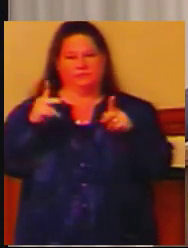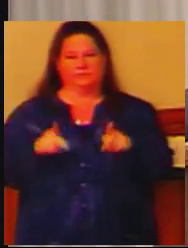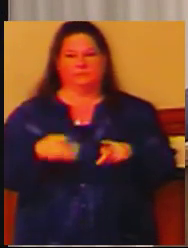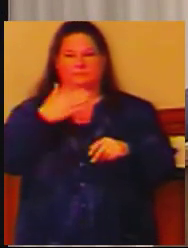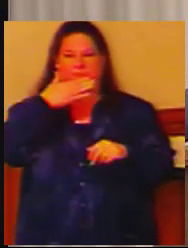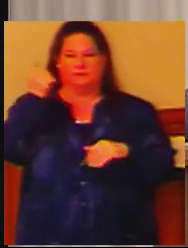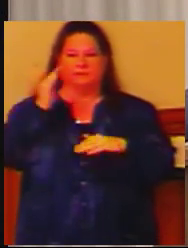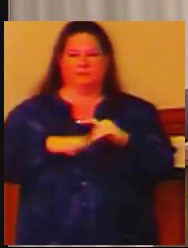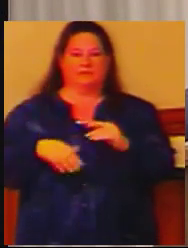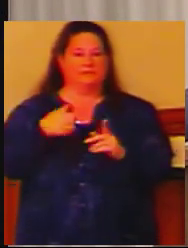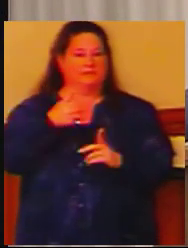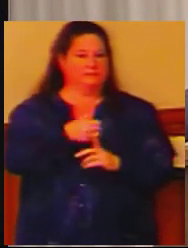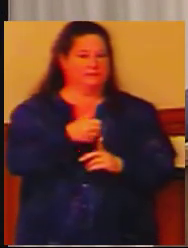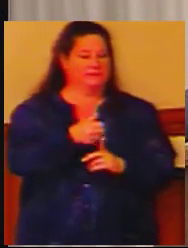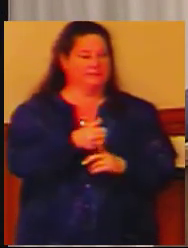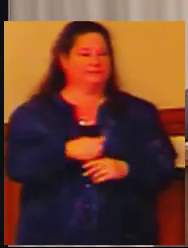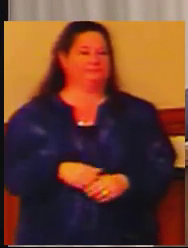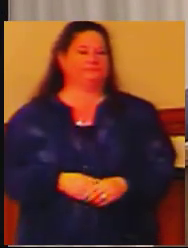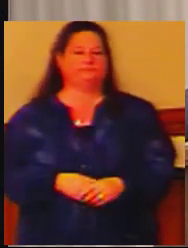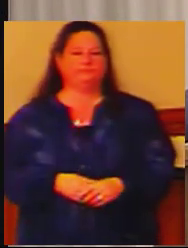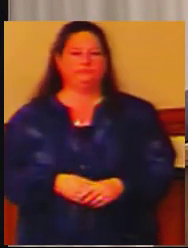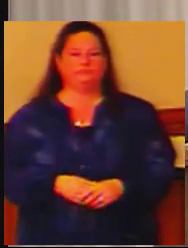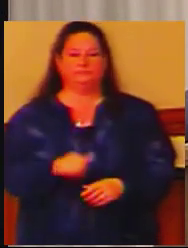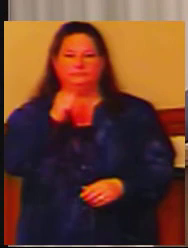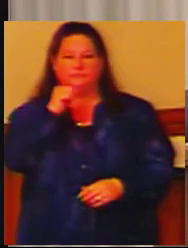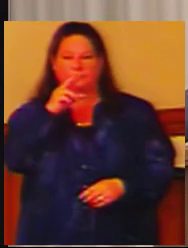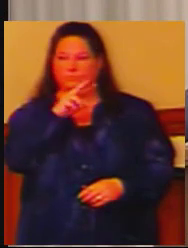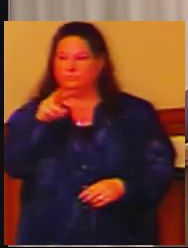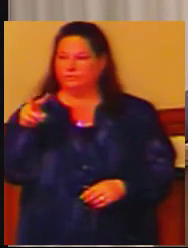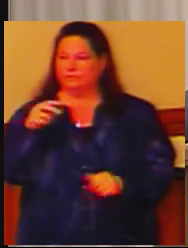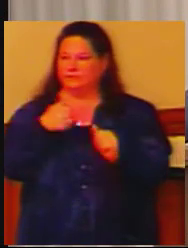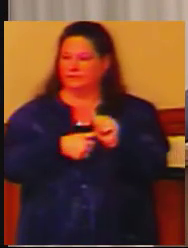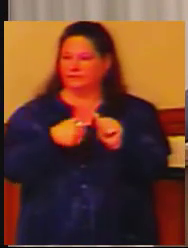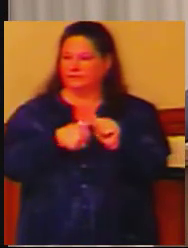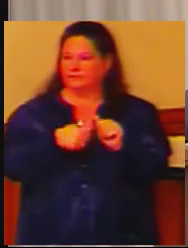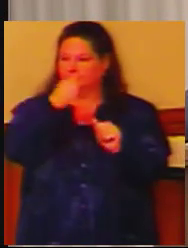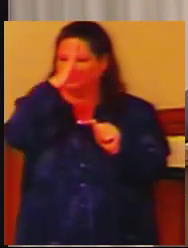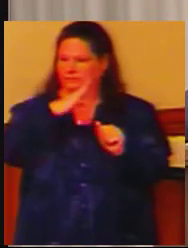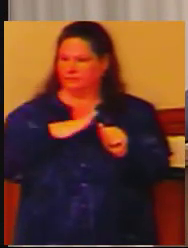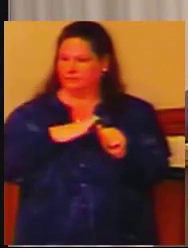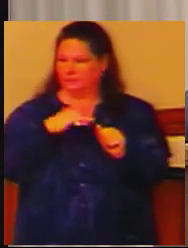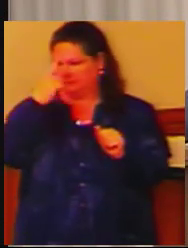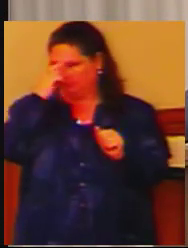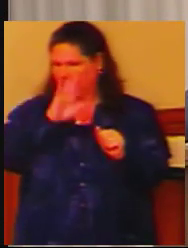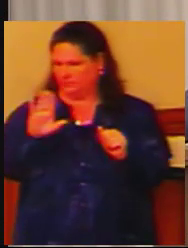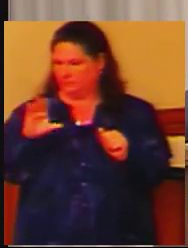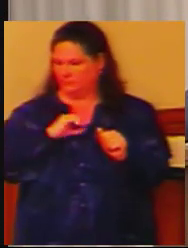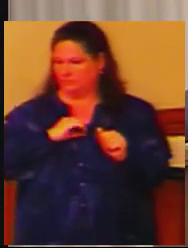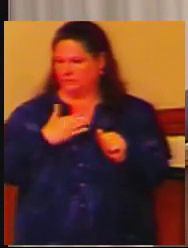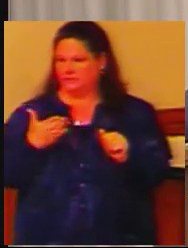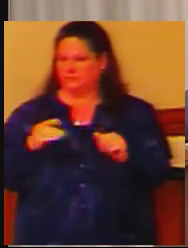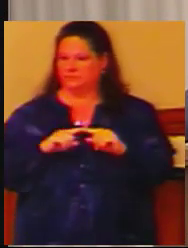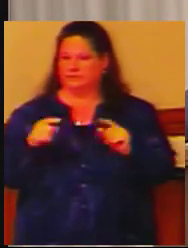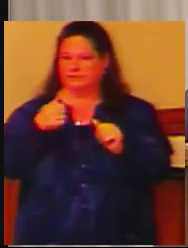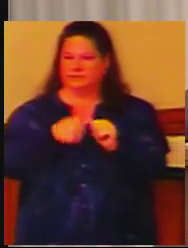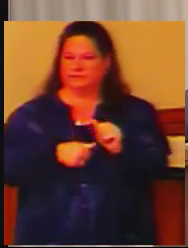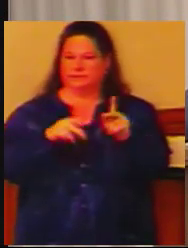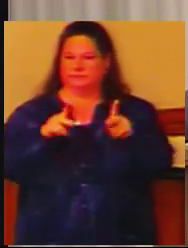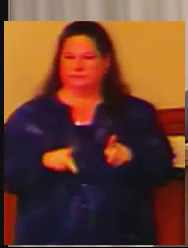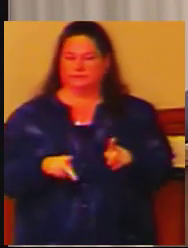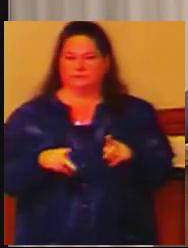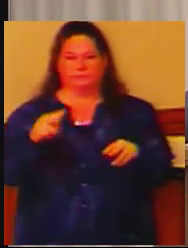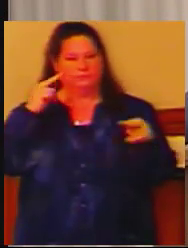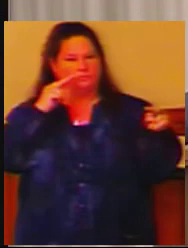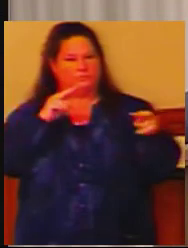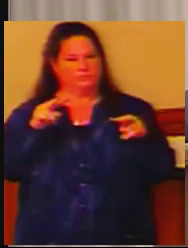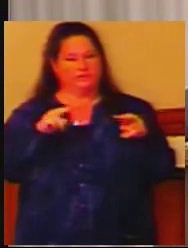better than themselves. Look not to every man on his own things, but every man also on the